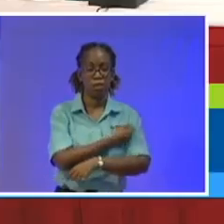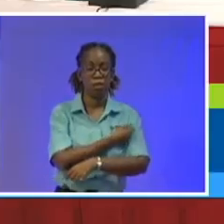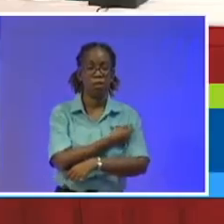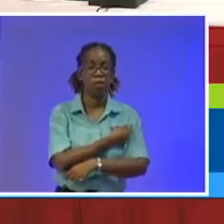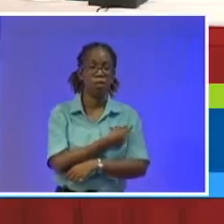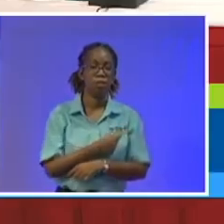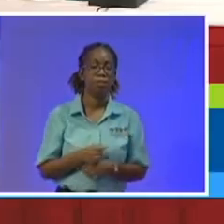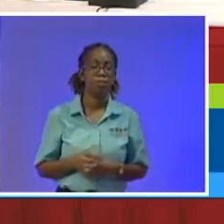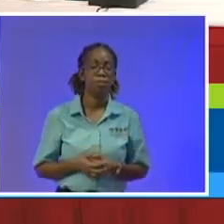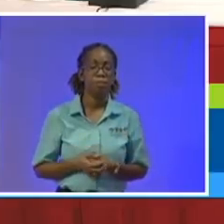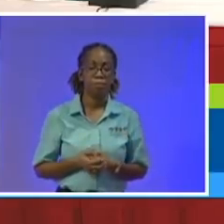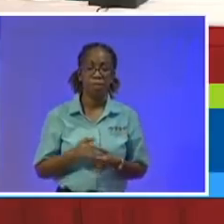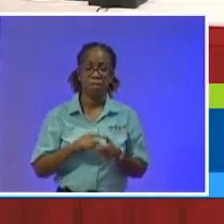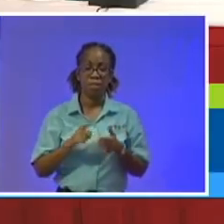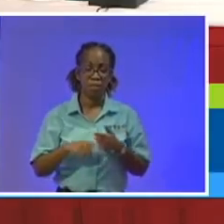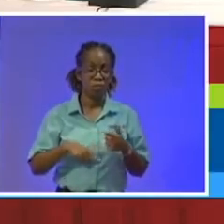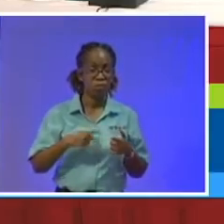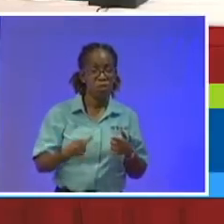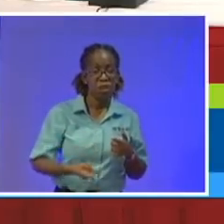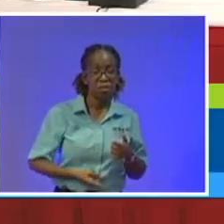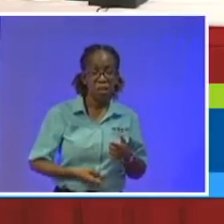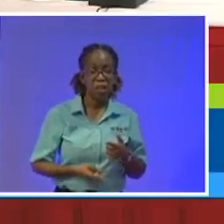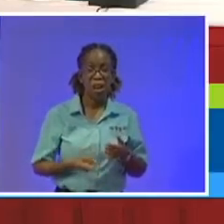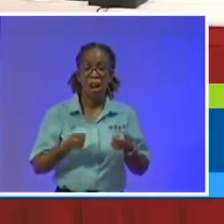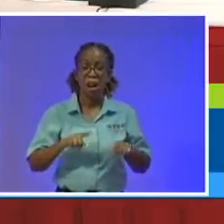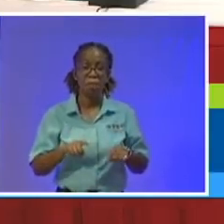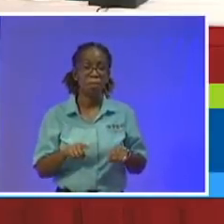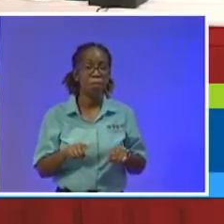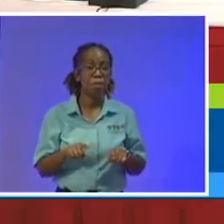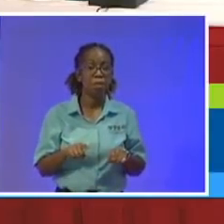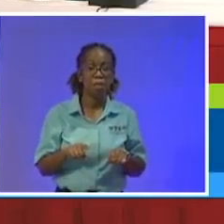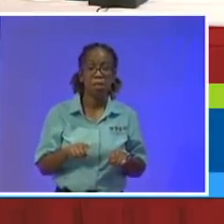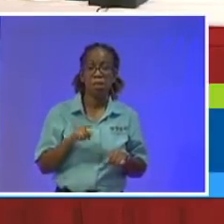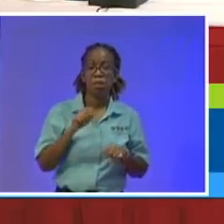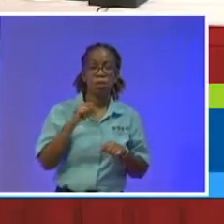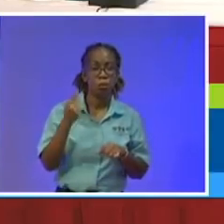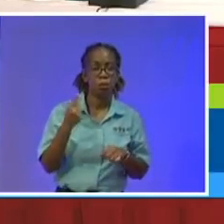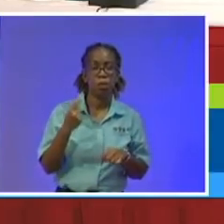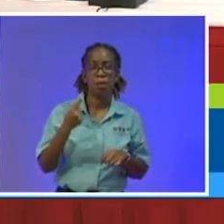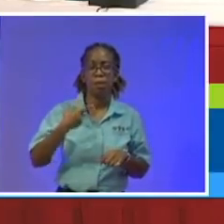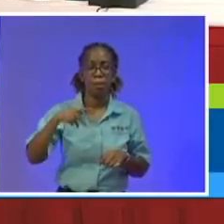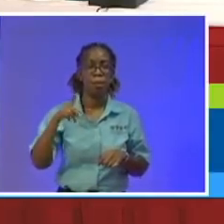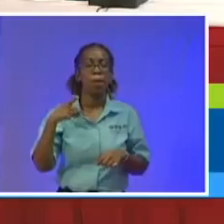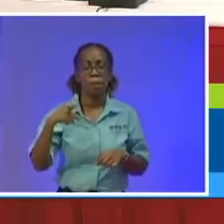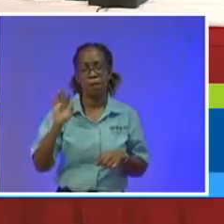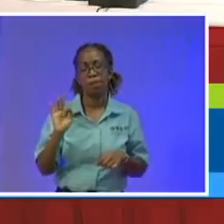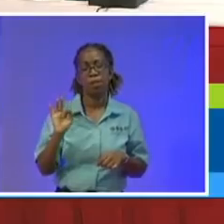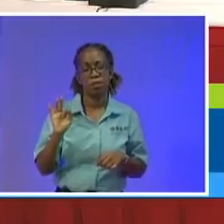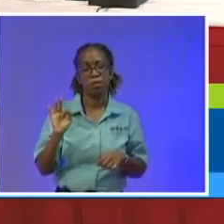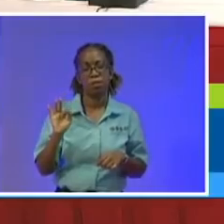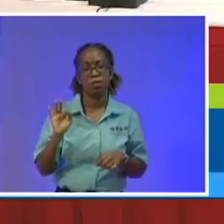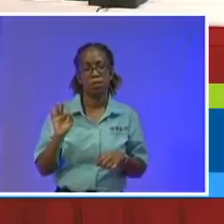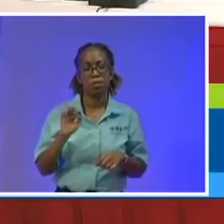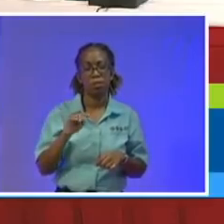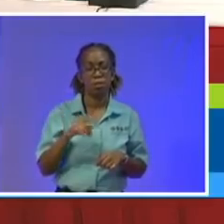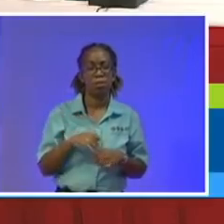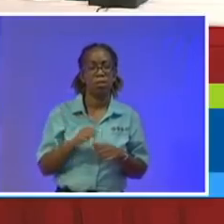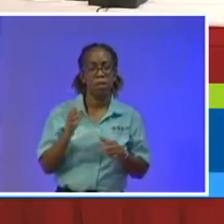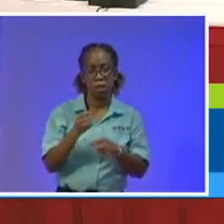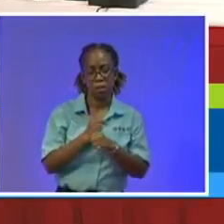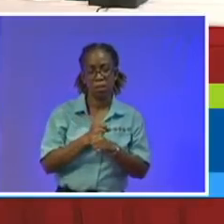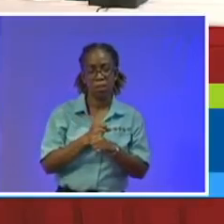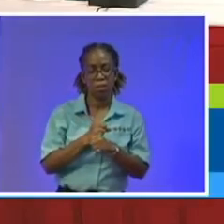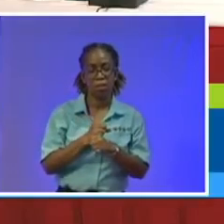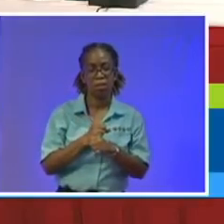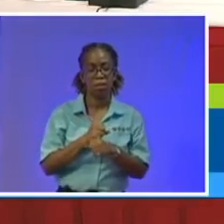course. So it's an exceptional circumstance where we consider almost like the Sinopharm is a restart of your vaccination